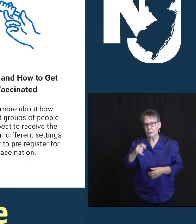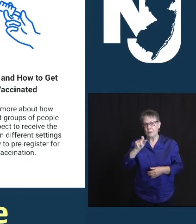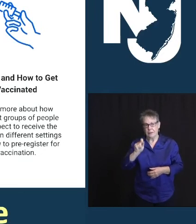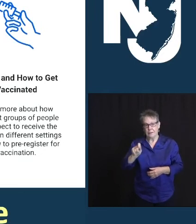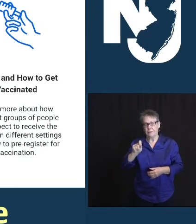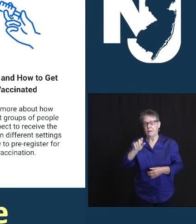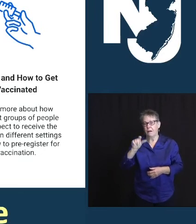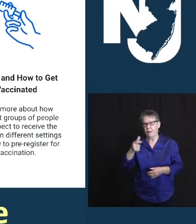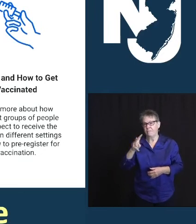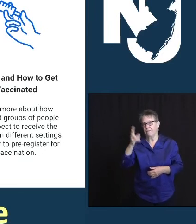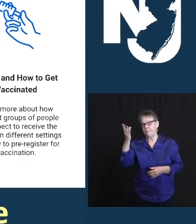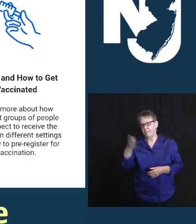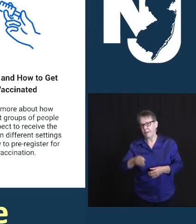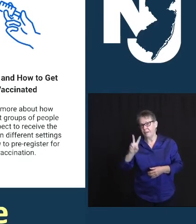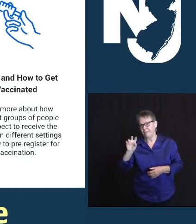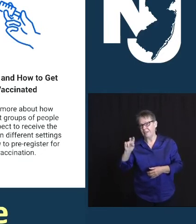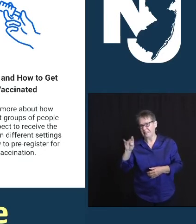to that address right there,